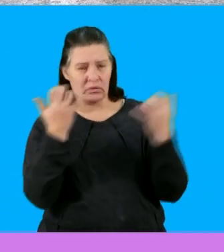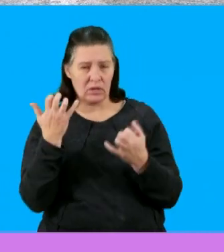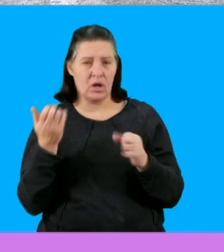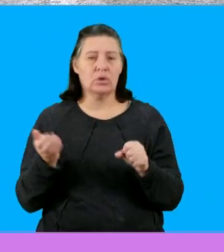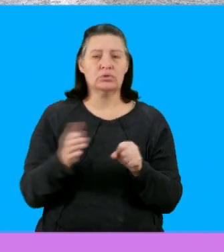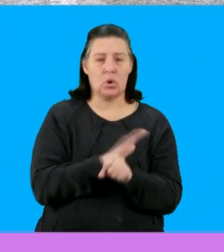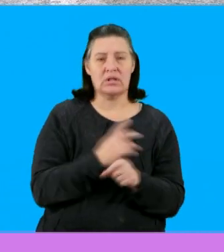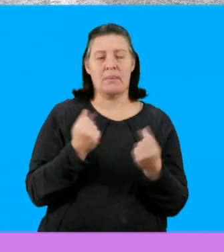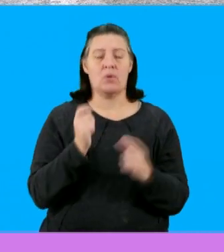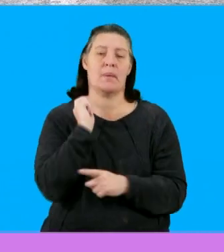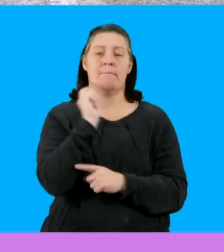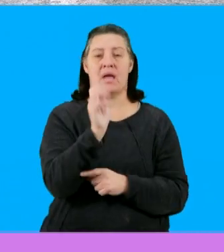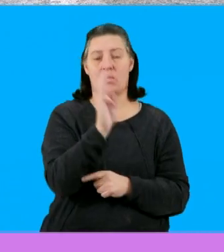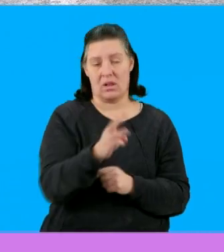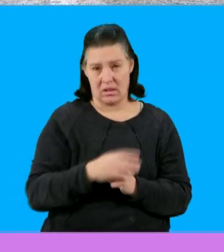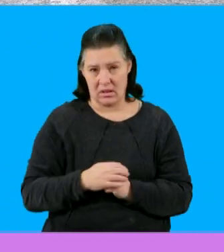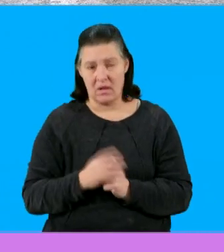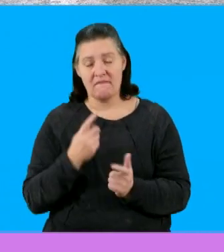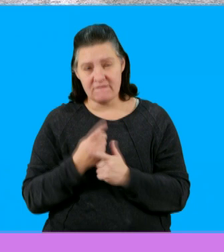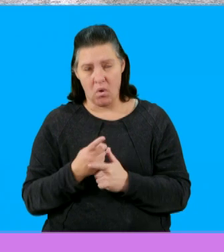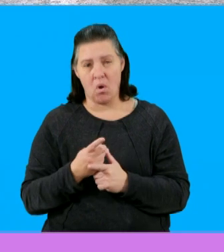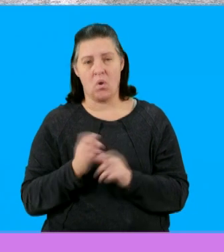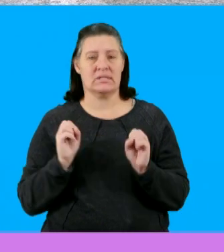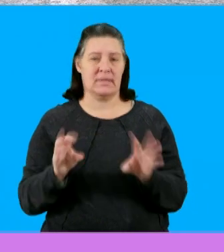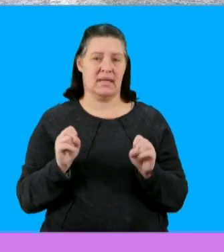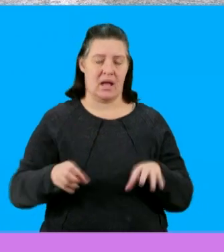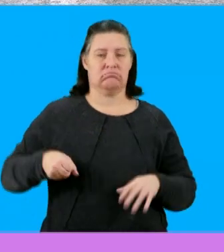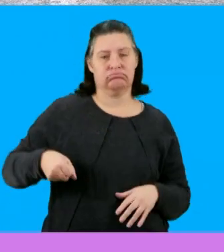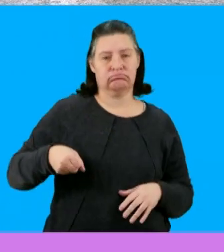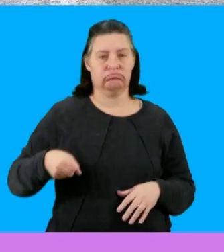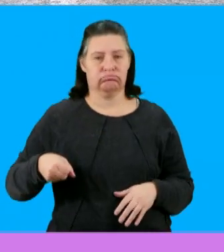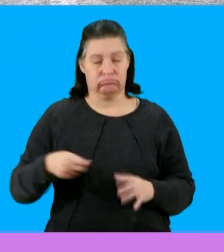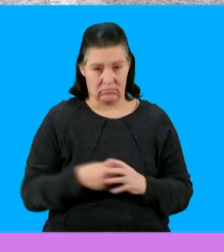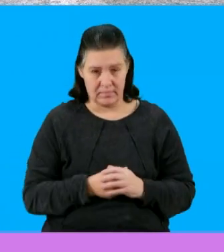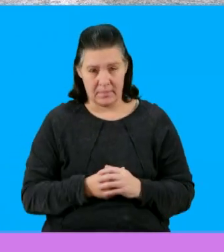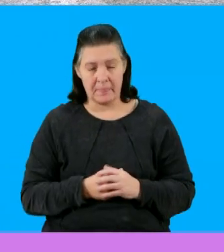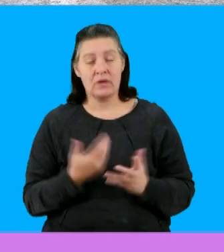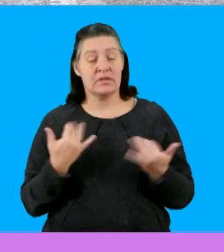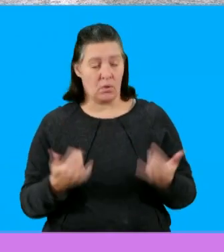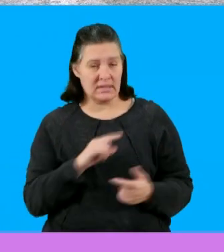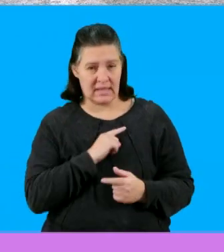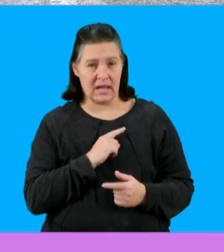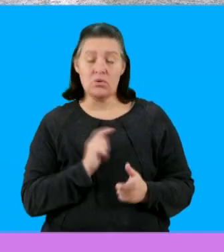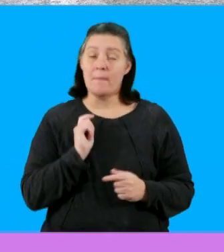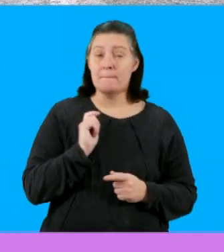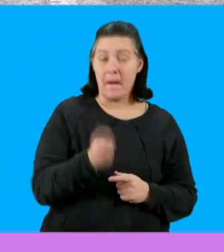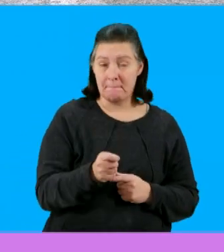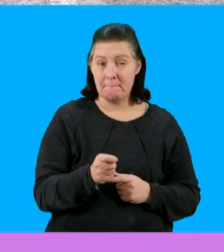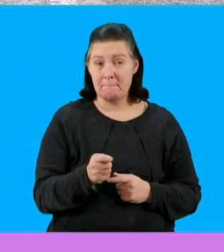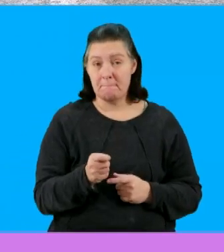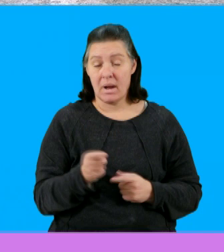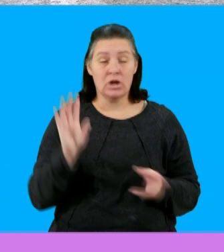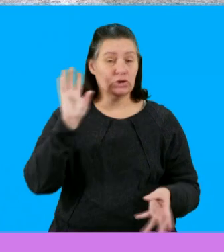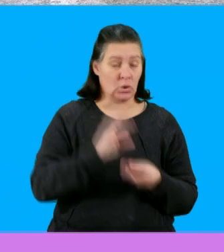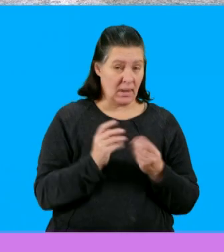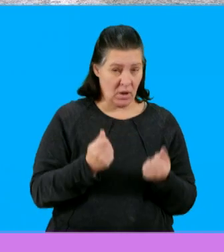the total amount that Daniel will pay for the portable speaker. So therefore, I go and I say, to get the total